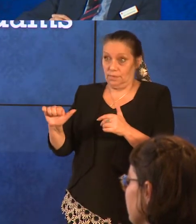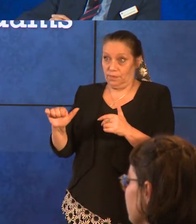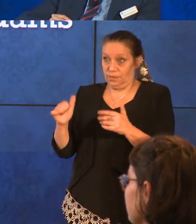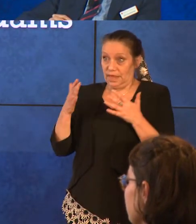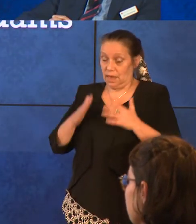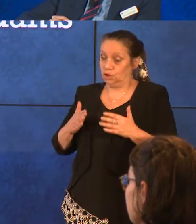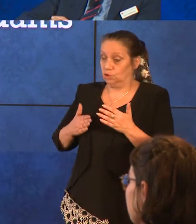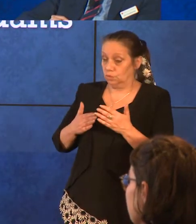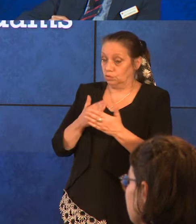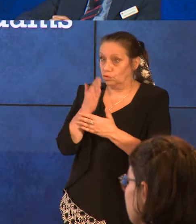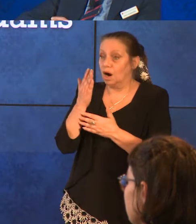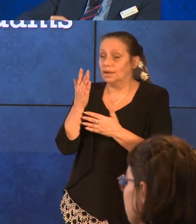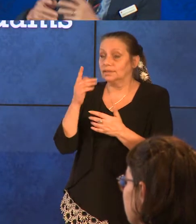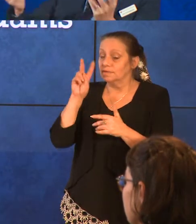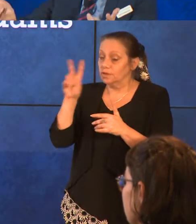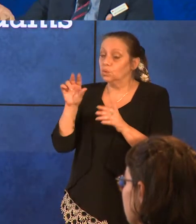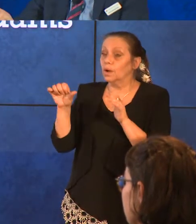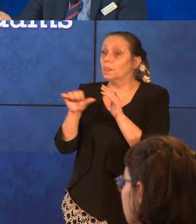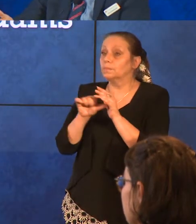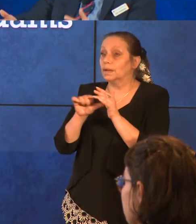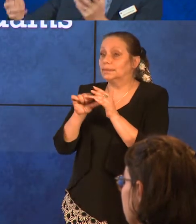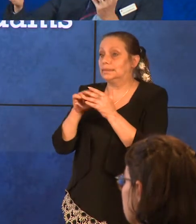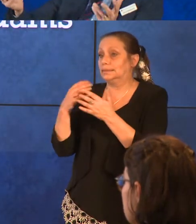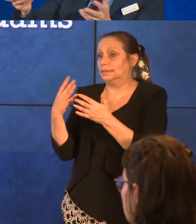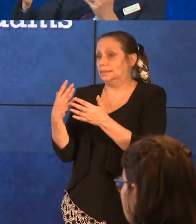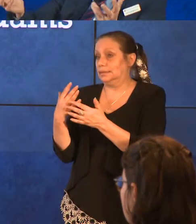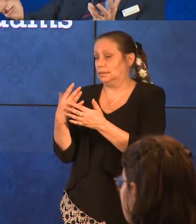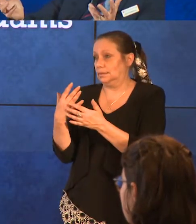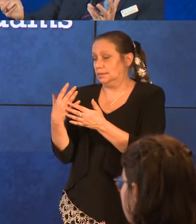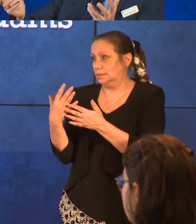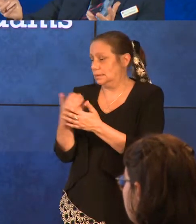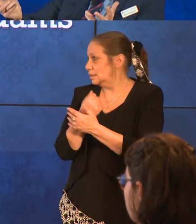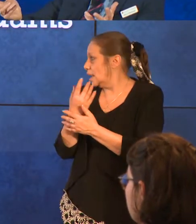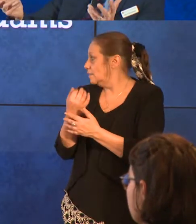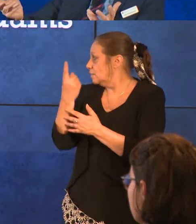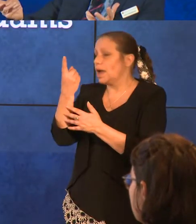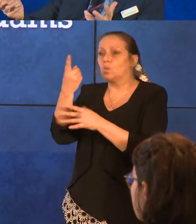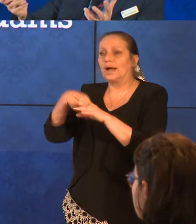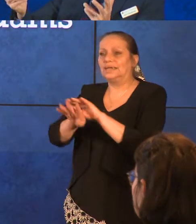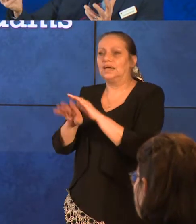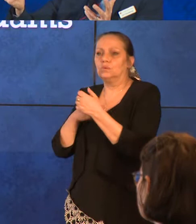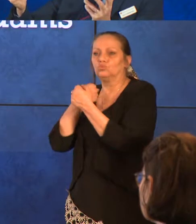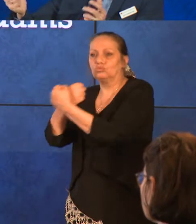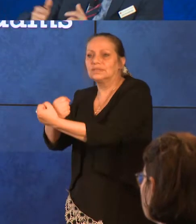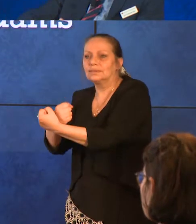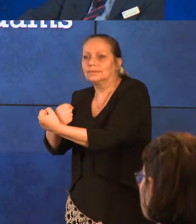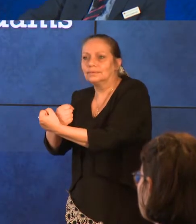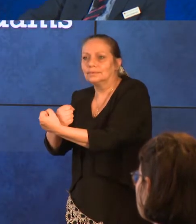you look at money saved on, for instance, a year in prison, what does that cost?